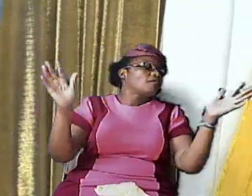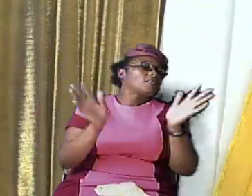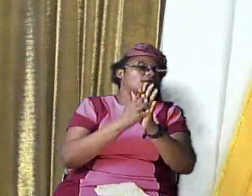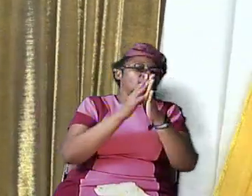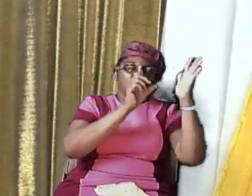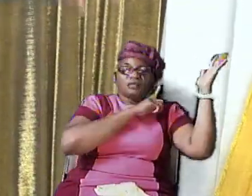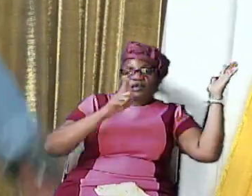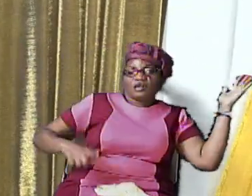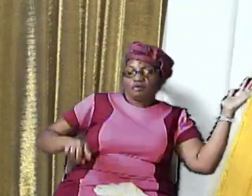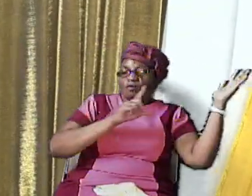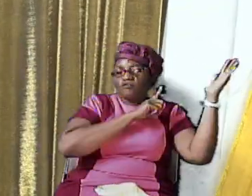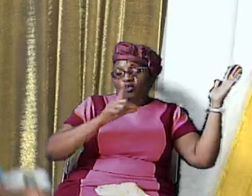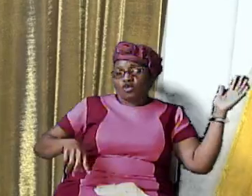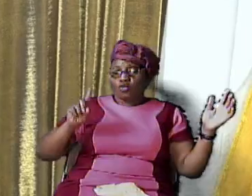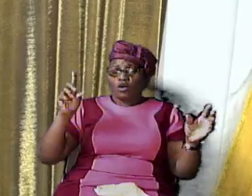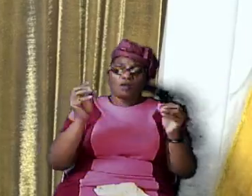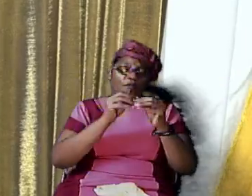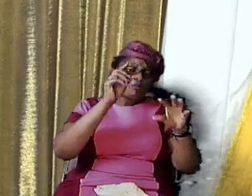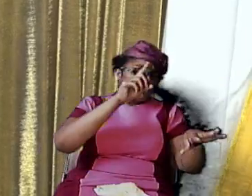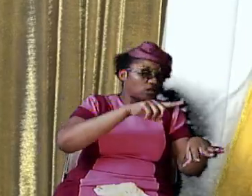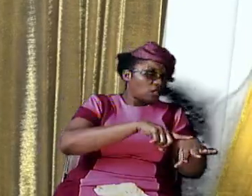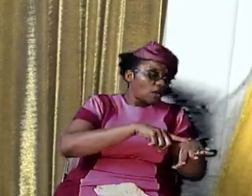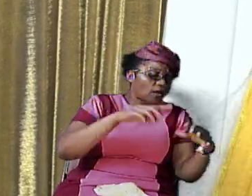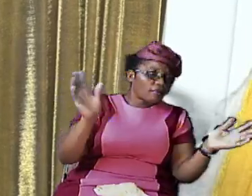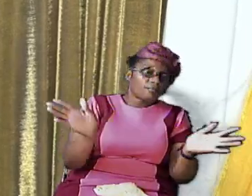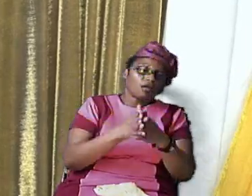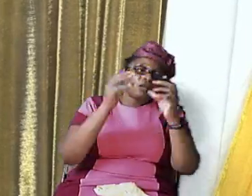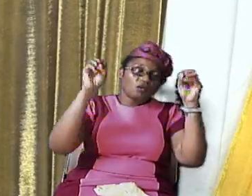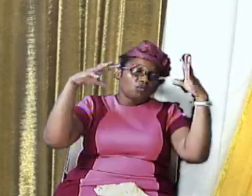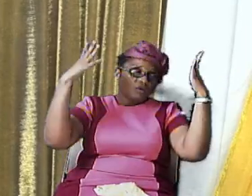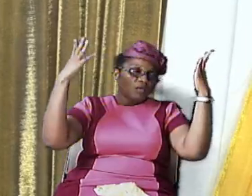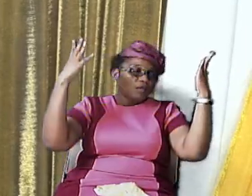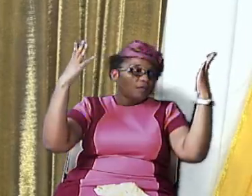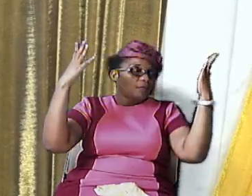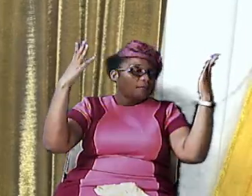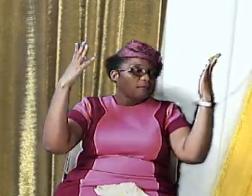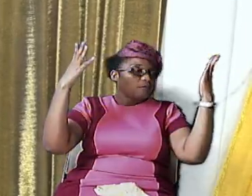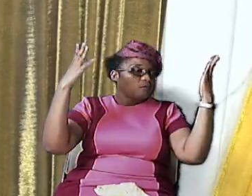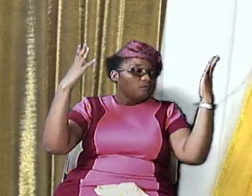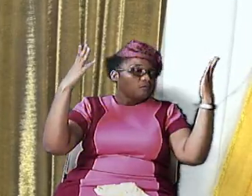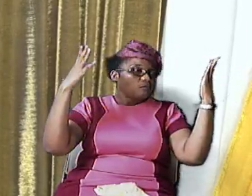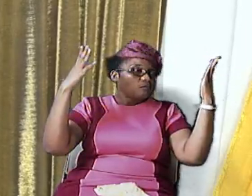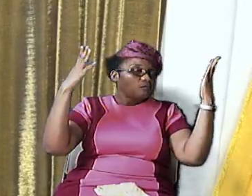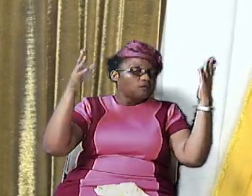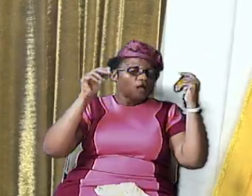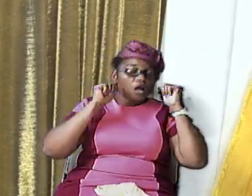the name of the Lord again? Praise the Lord Jesus. I'm here to give